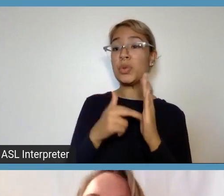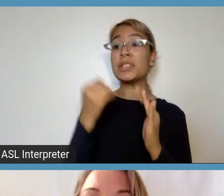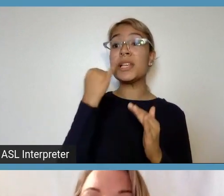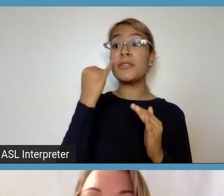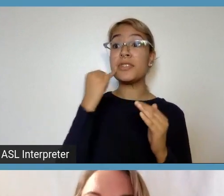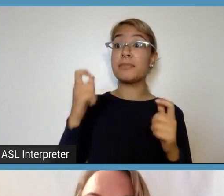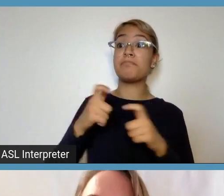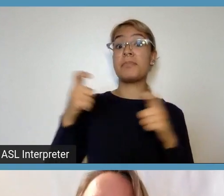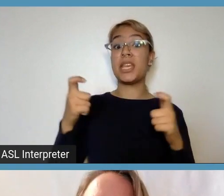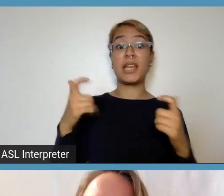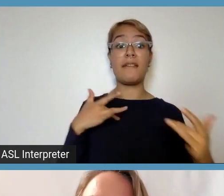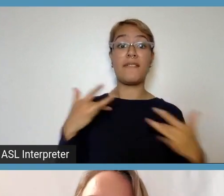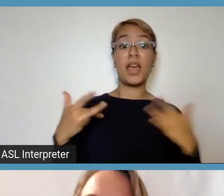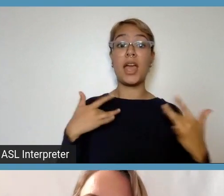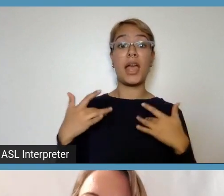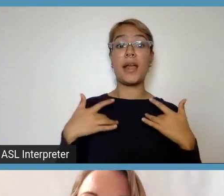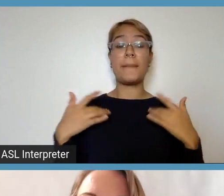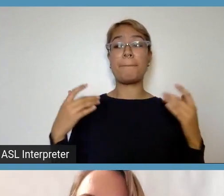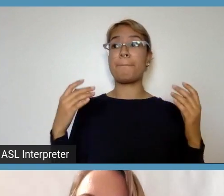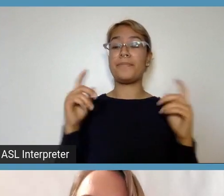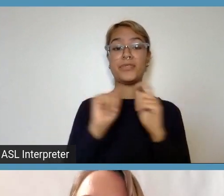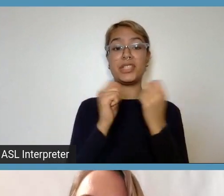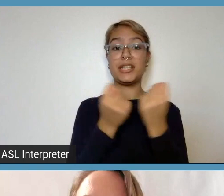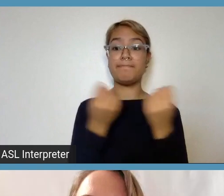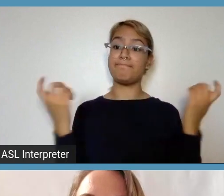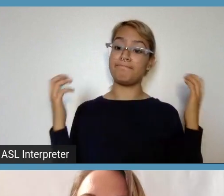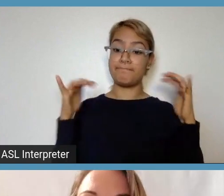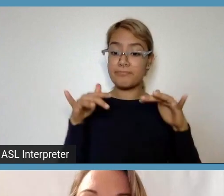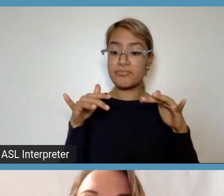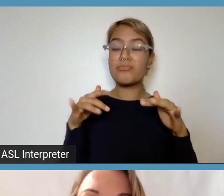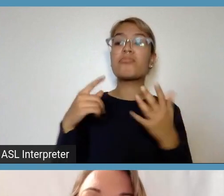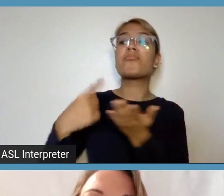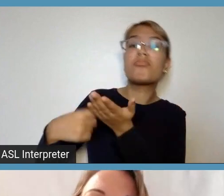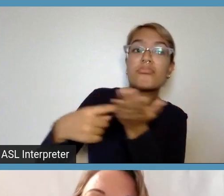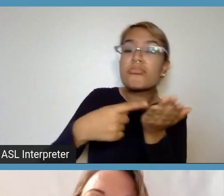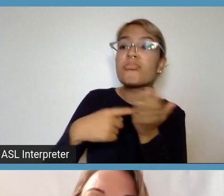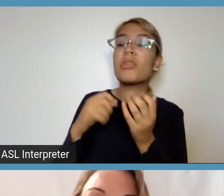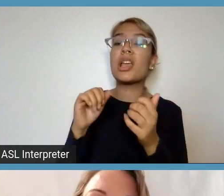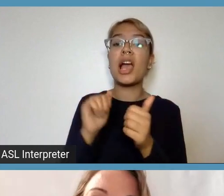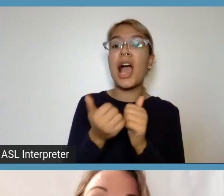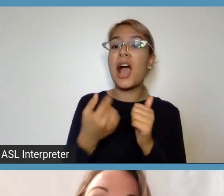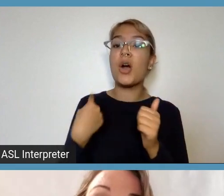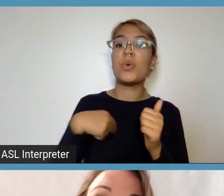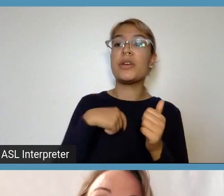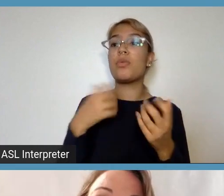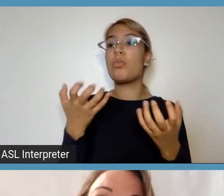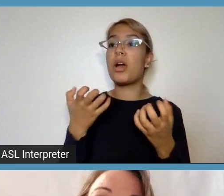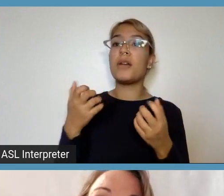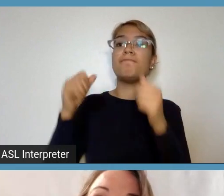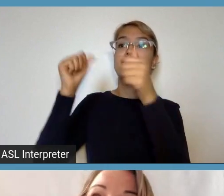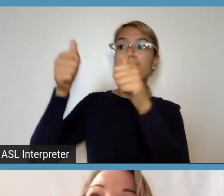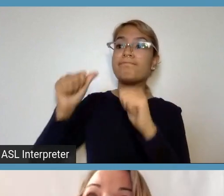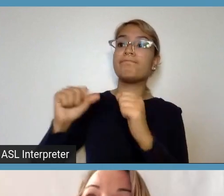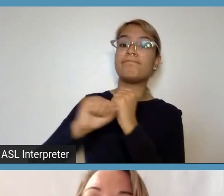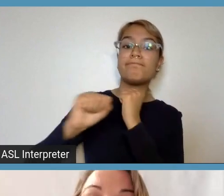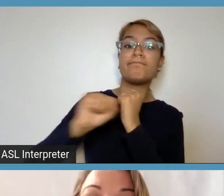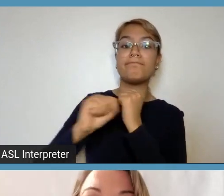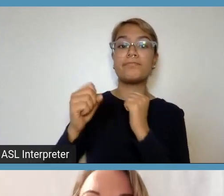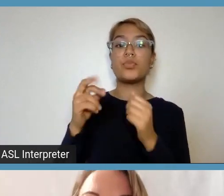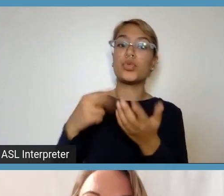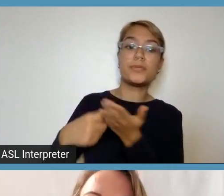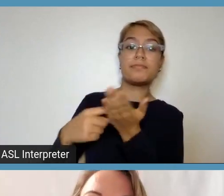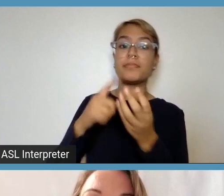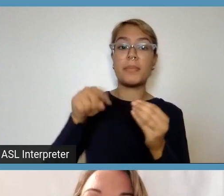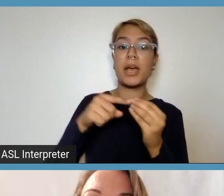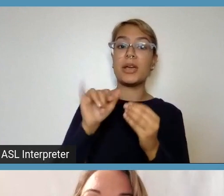event, we come together as a team and decide how we're going to address it. And we do that. You know, it's usually like an